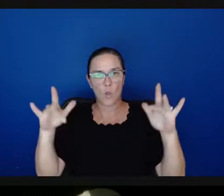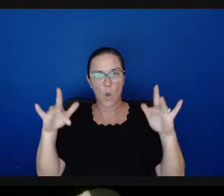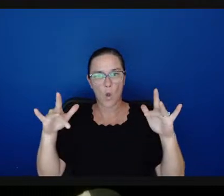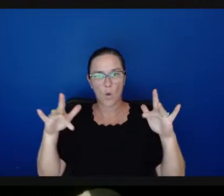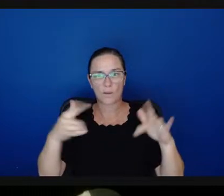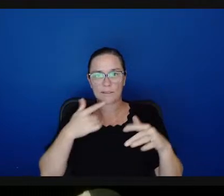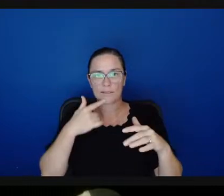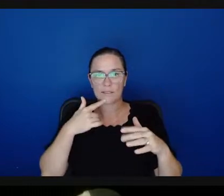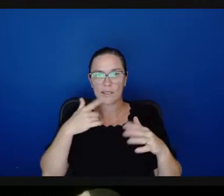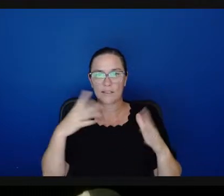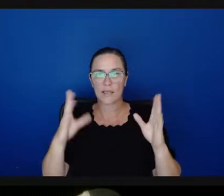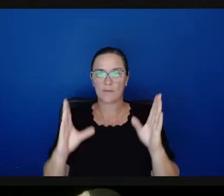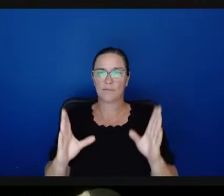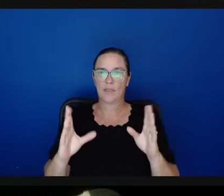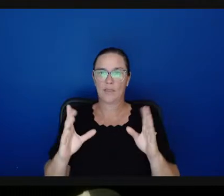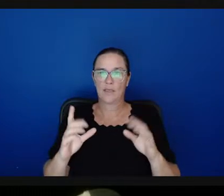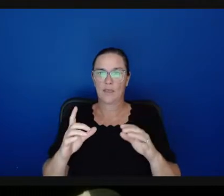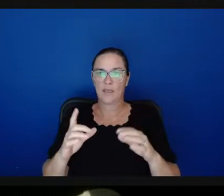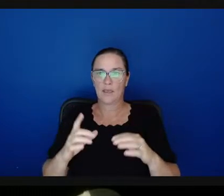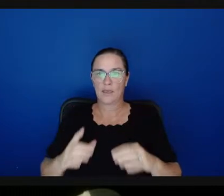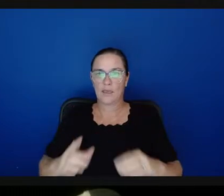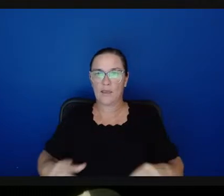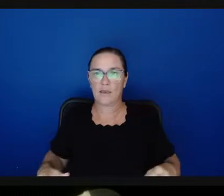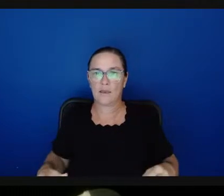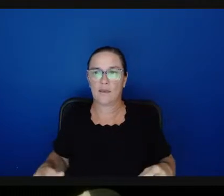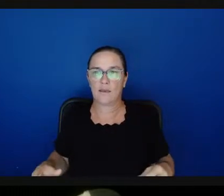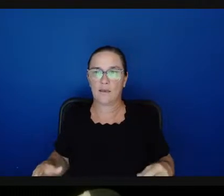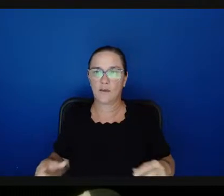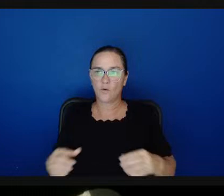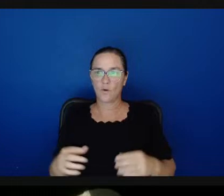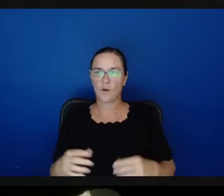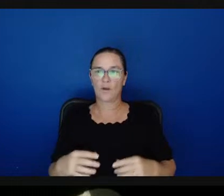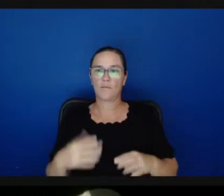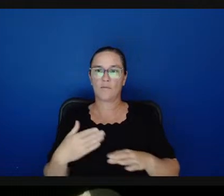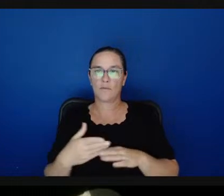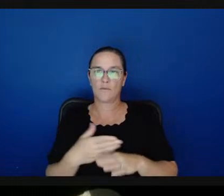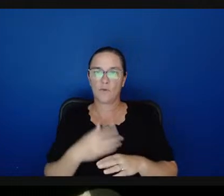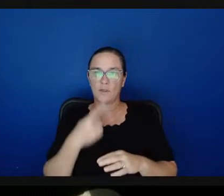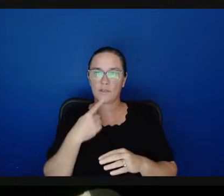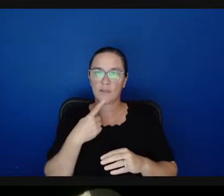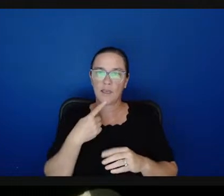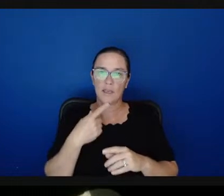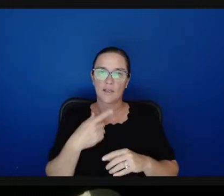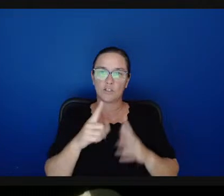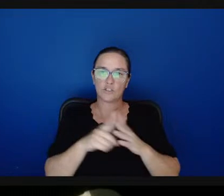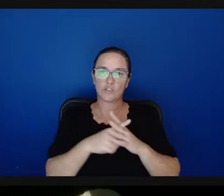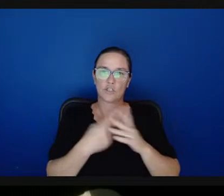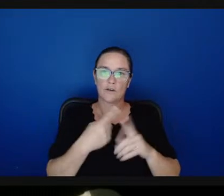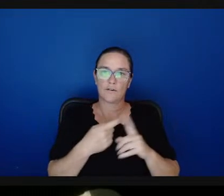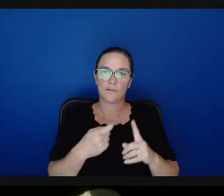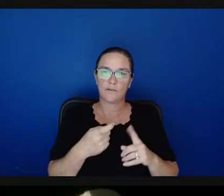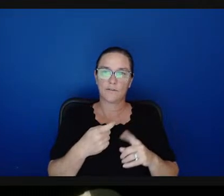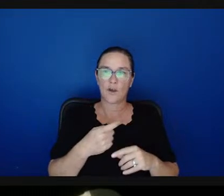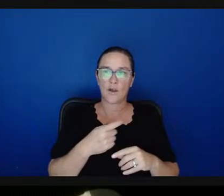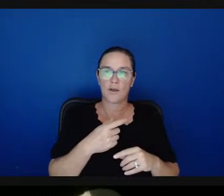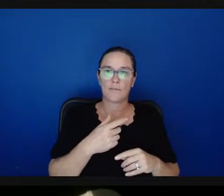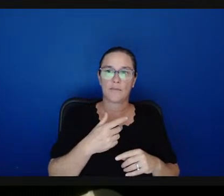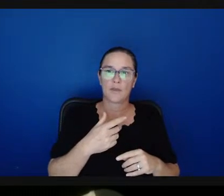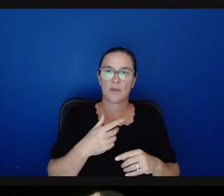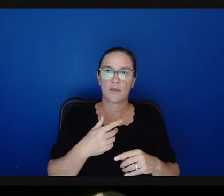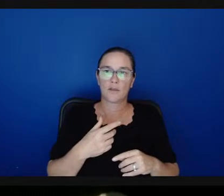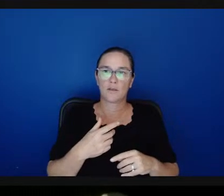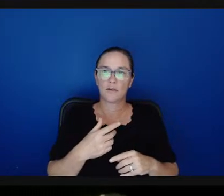window where episode 5 is likely to start. It now extends, right? And it goes